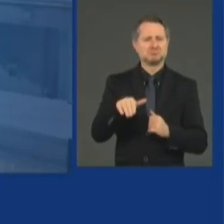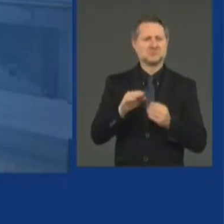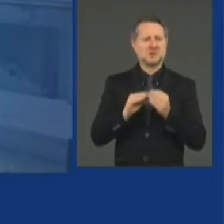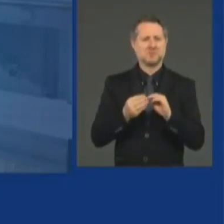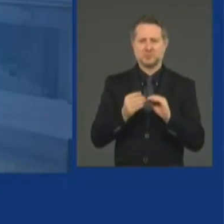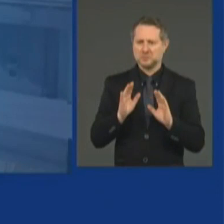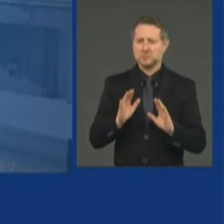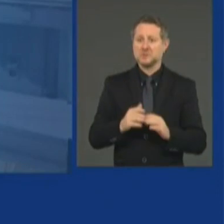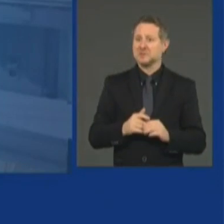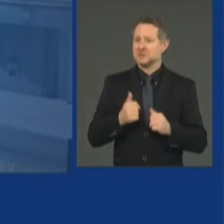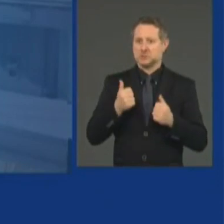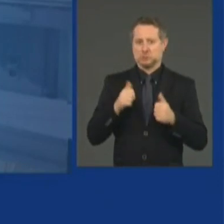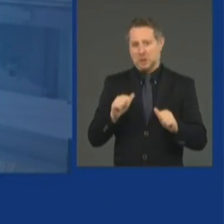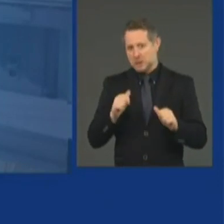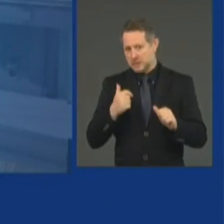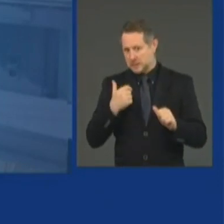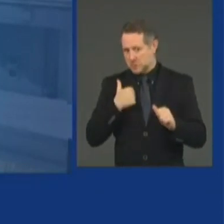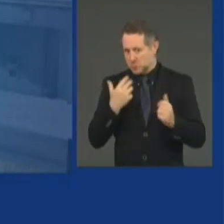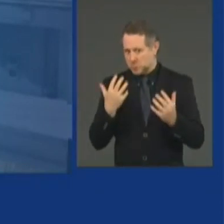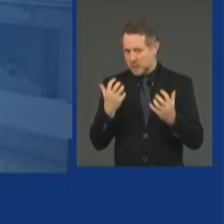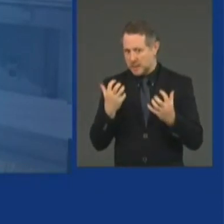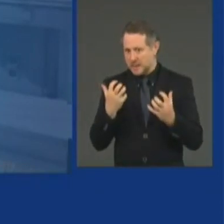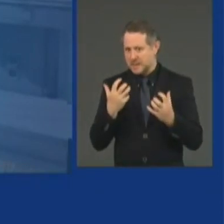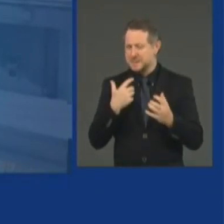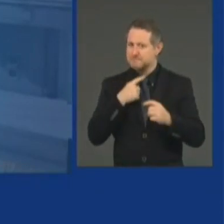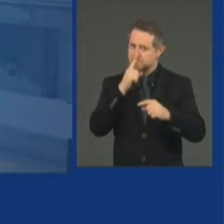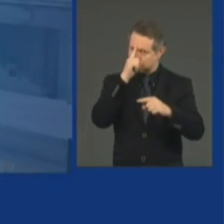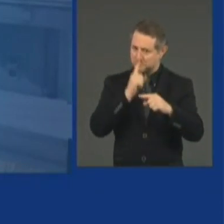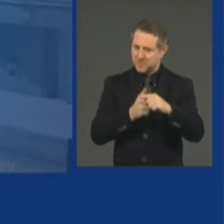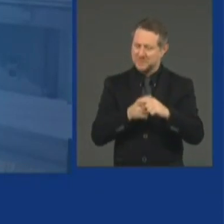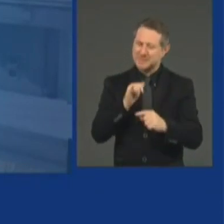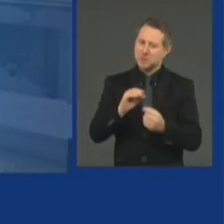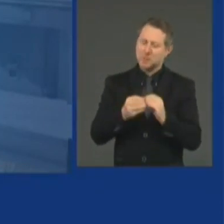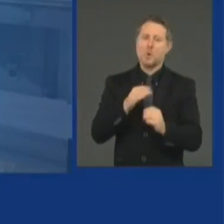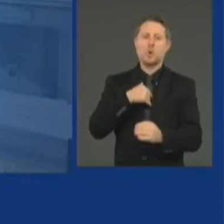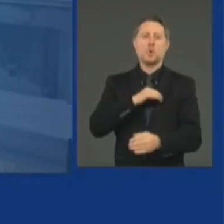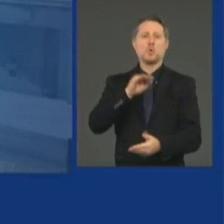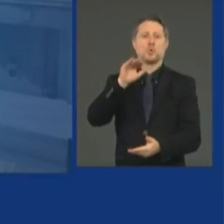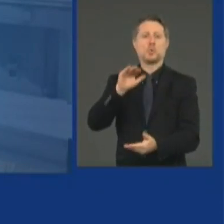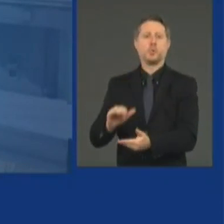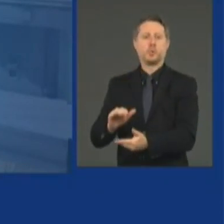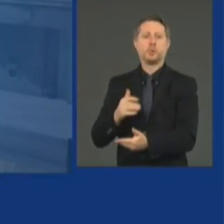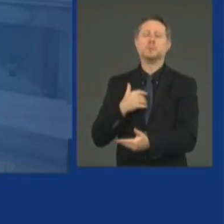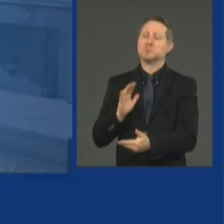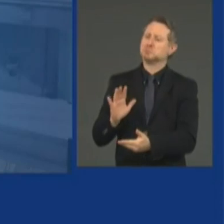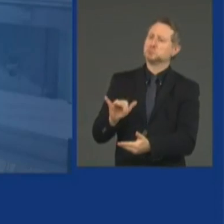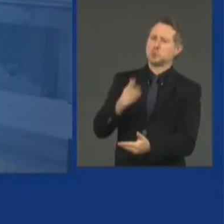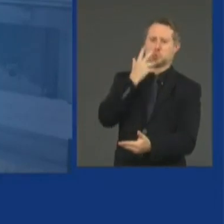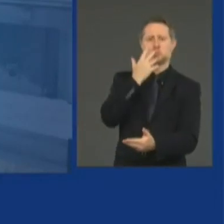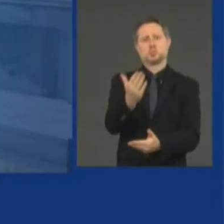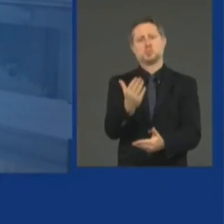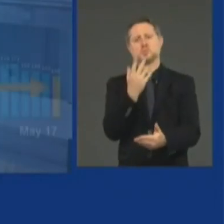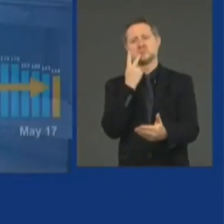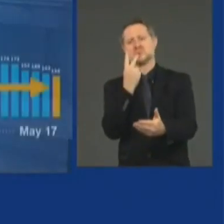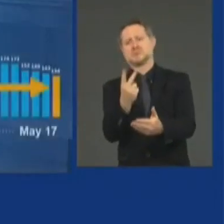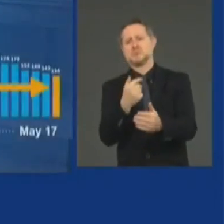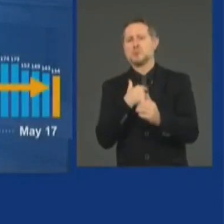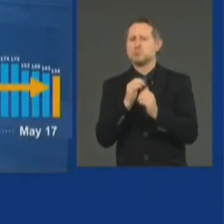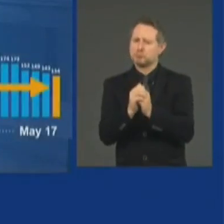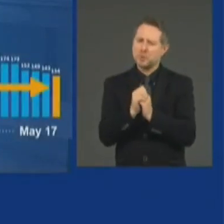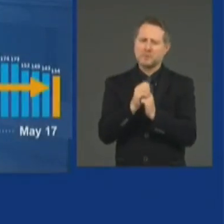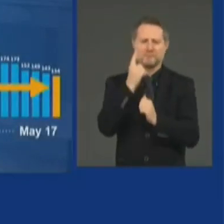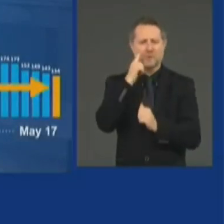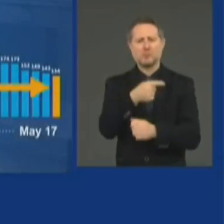for good news on a daily basis, that is good news. Although in our thoughts and prayers are those 106 families